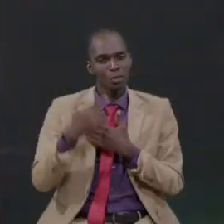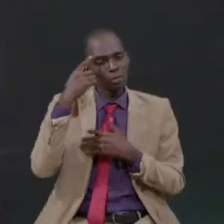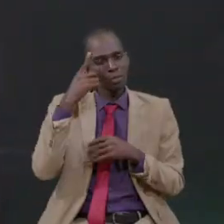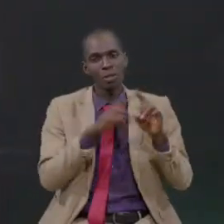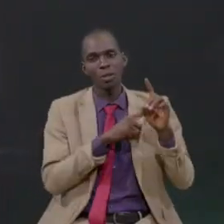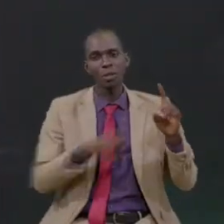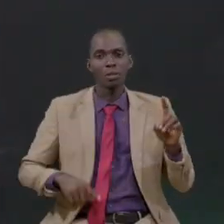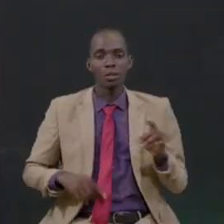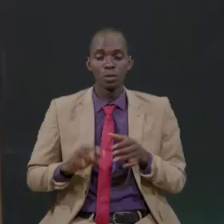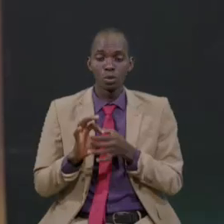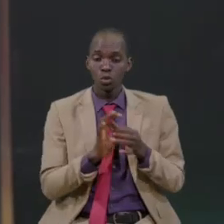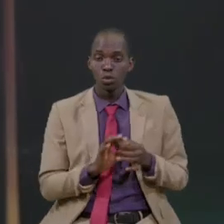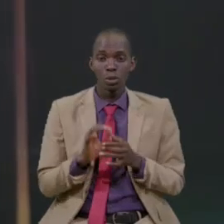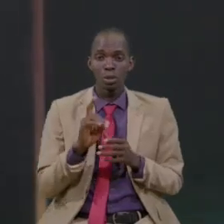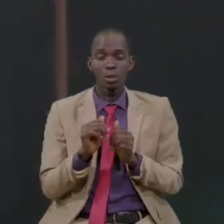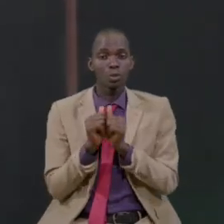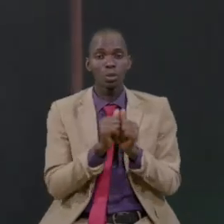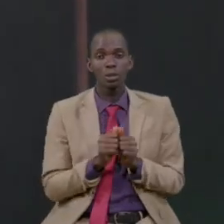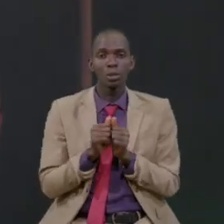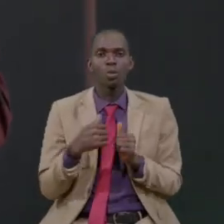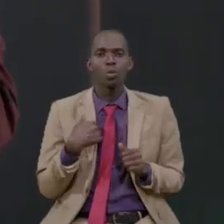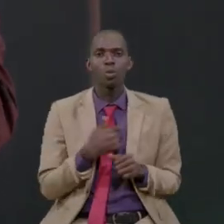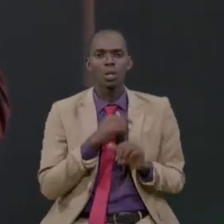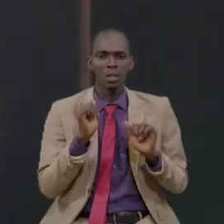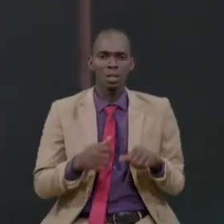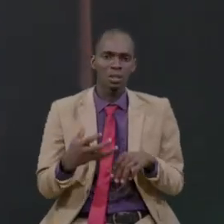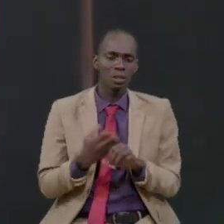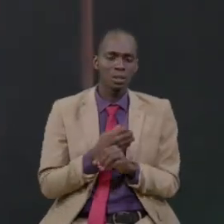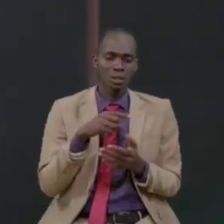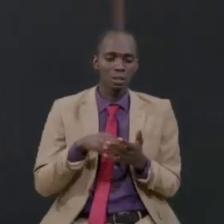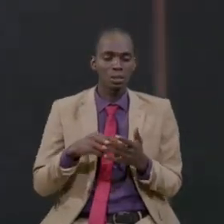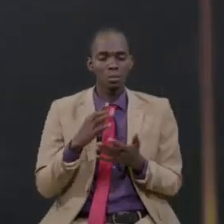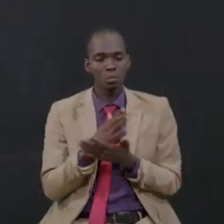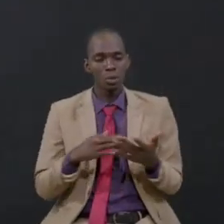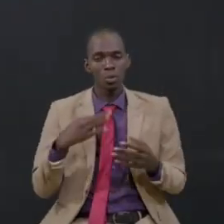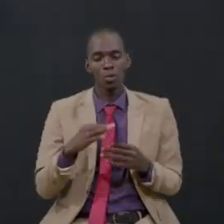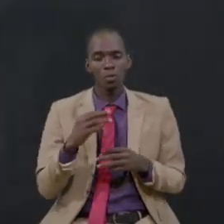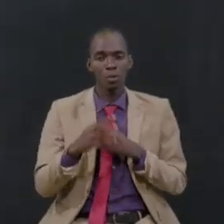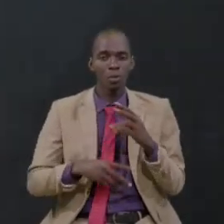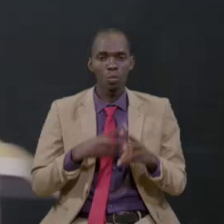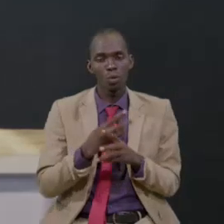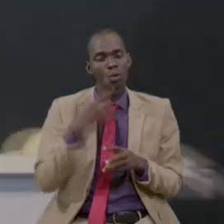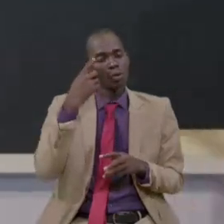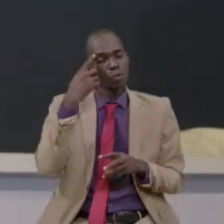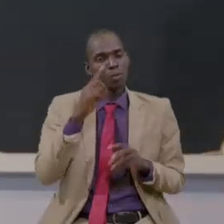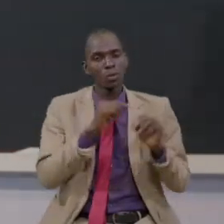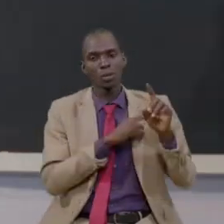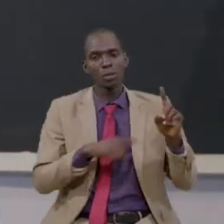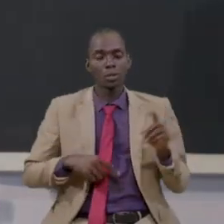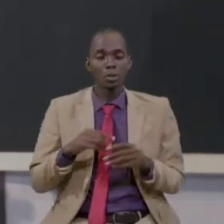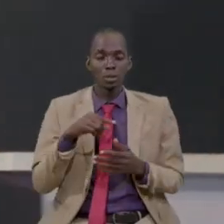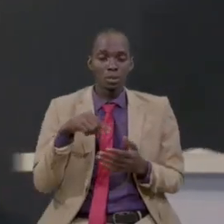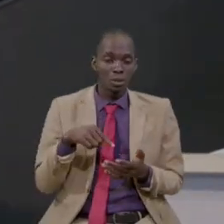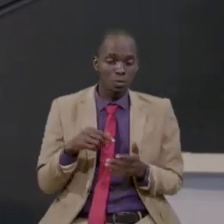United together, we can take this continent for the Lord. United together, we can go beyond where